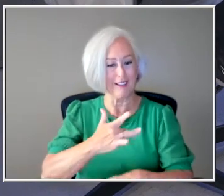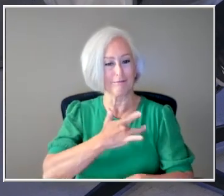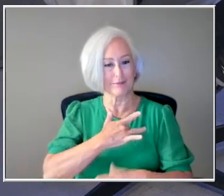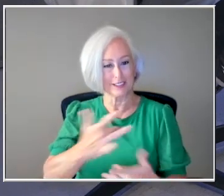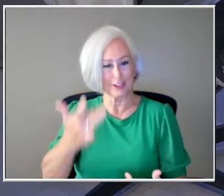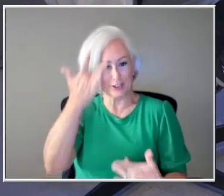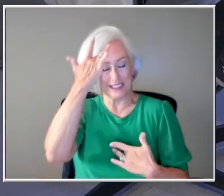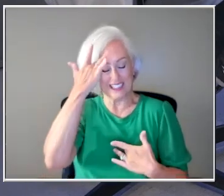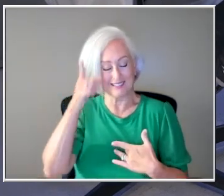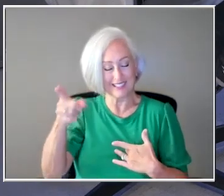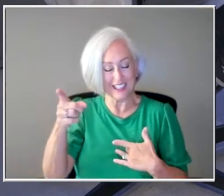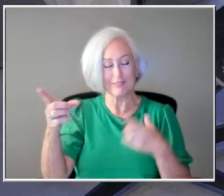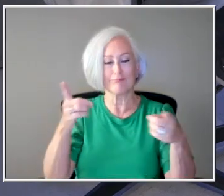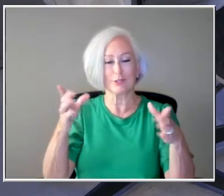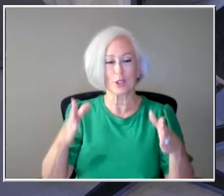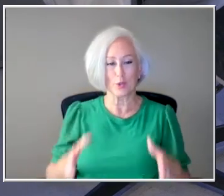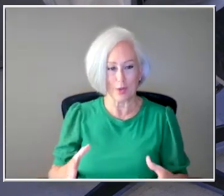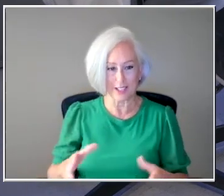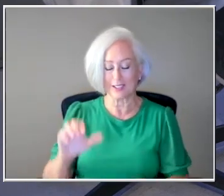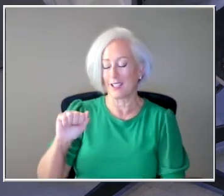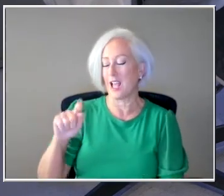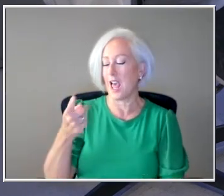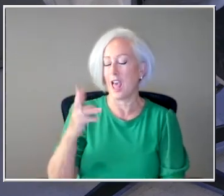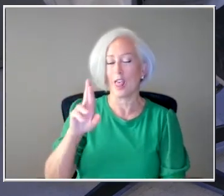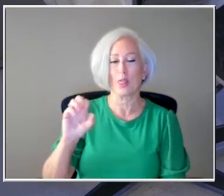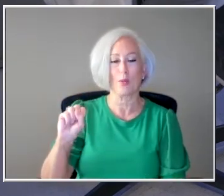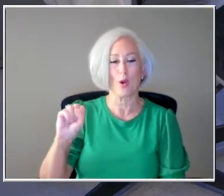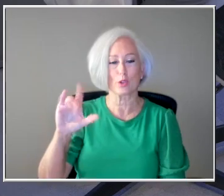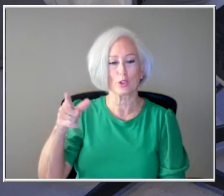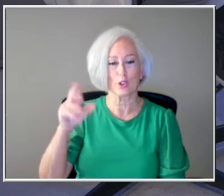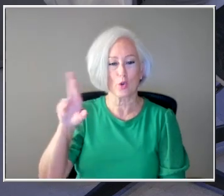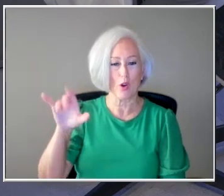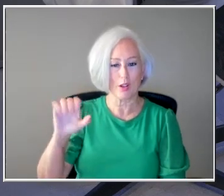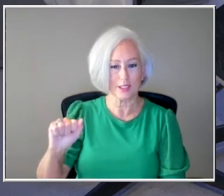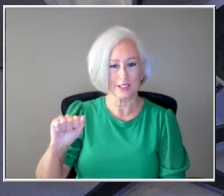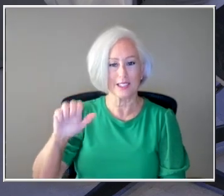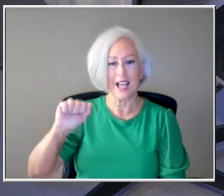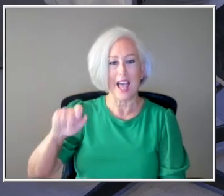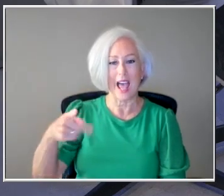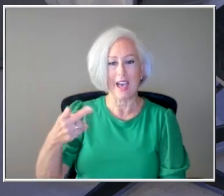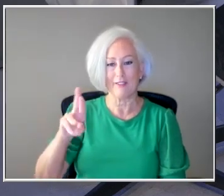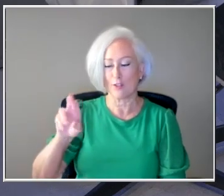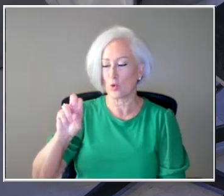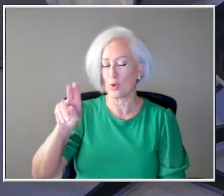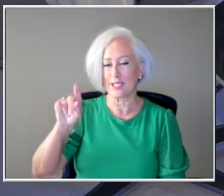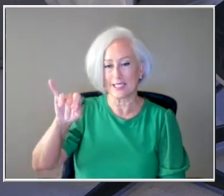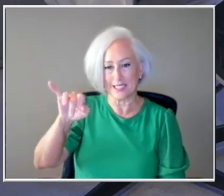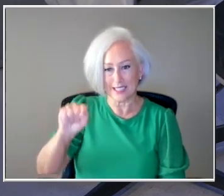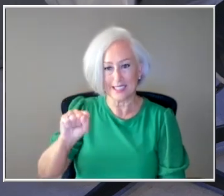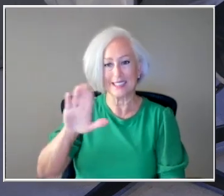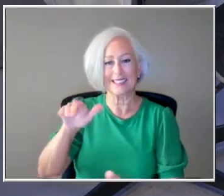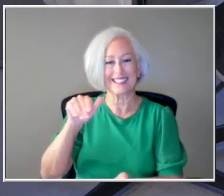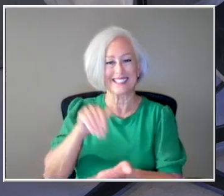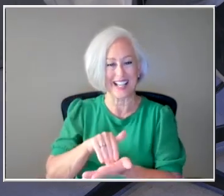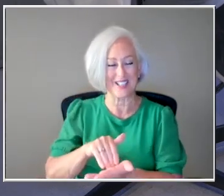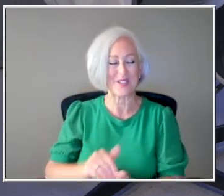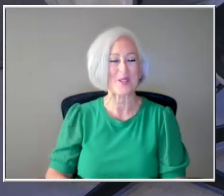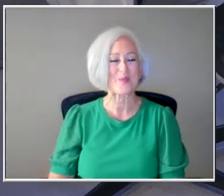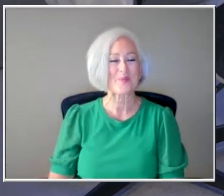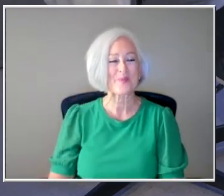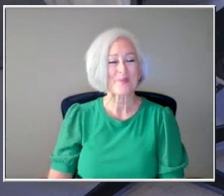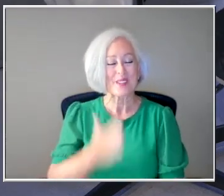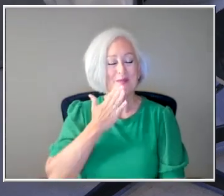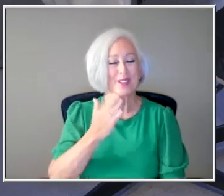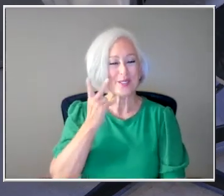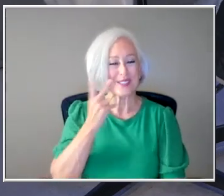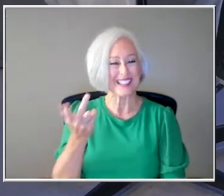system's Atherosclerosis Lipid Apheresis Center. How are you? Very good, thank you. Good. Docs, good to see you this morning. Thanks for being with us.